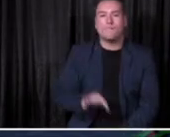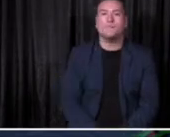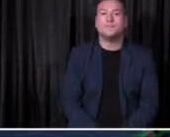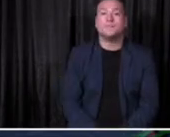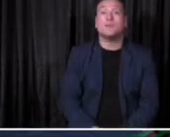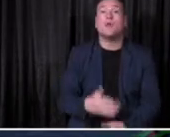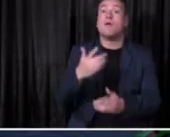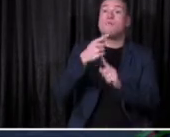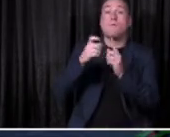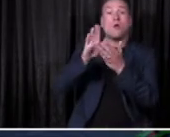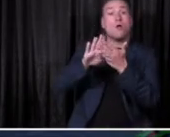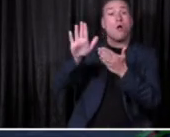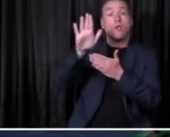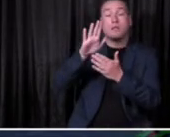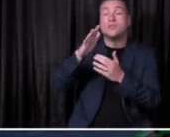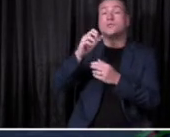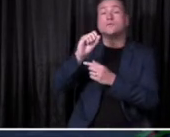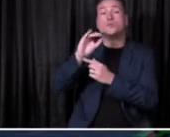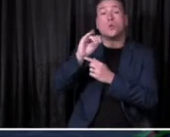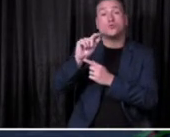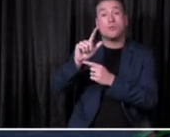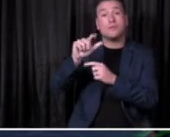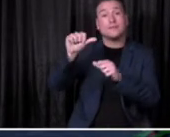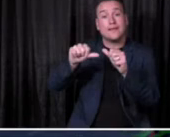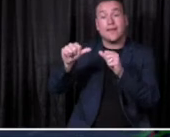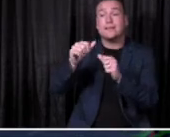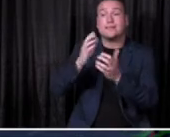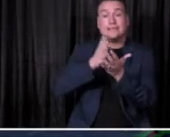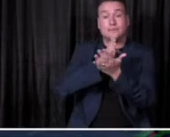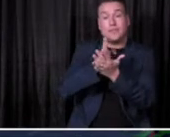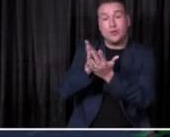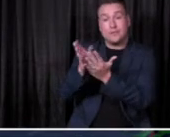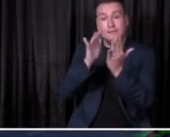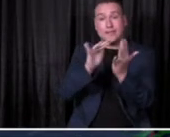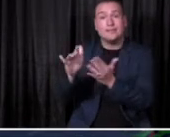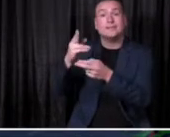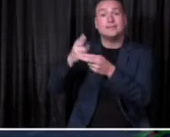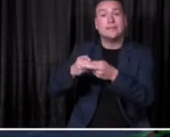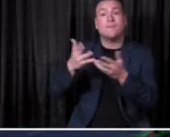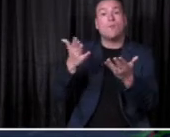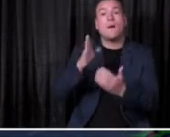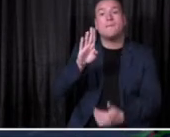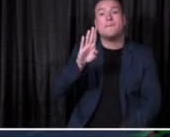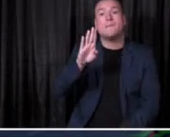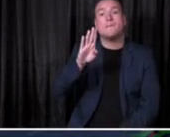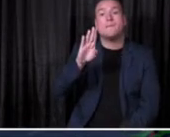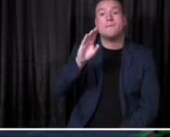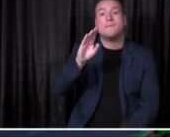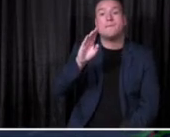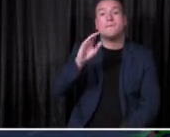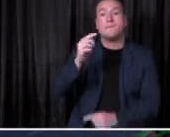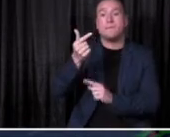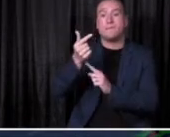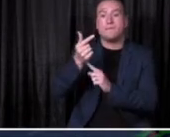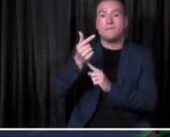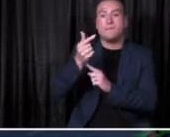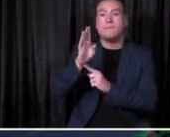From the College of Social Science and Interdisciplinary Studies, Associate Dean Boatoma Masupie.